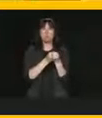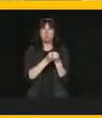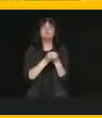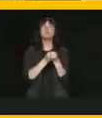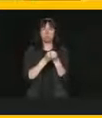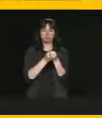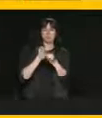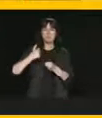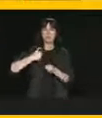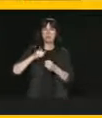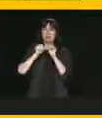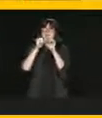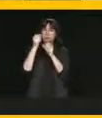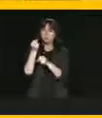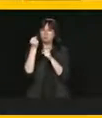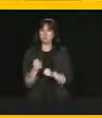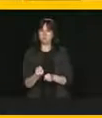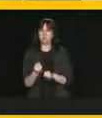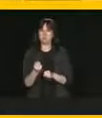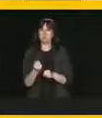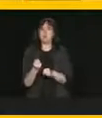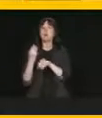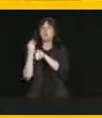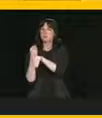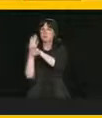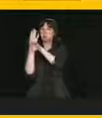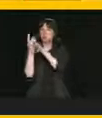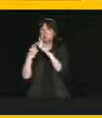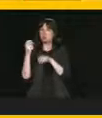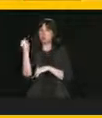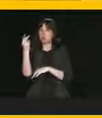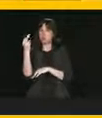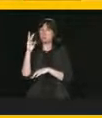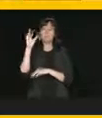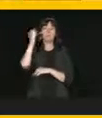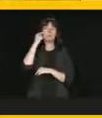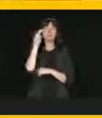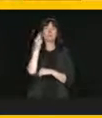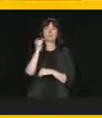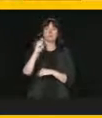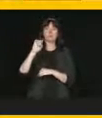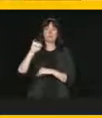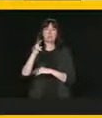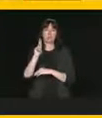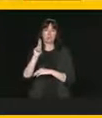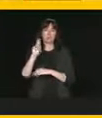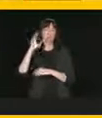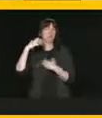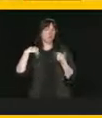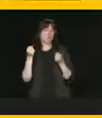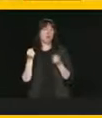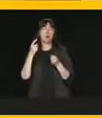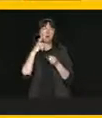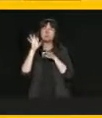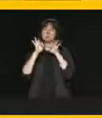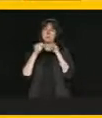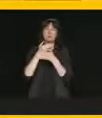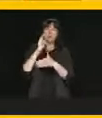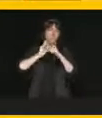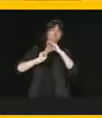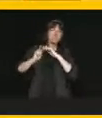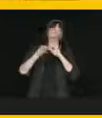strong. As part of this sitting, at noon, Minister Hajdu will provide an update on the new COVID-19 modelling,